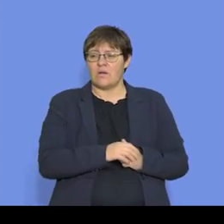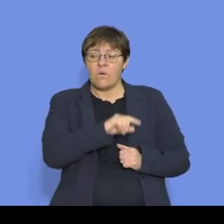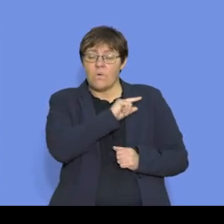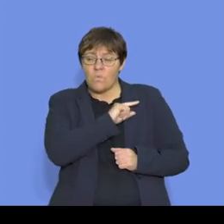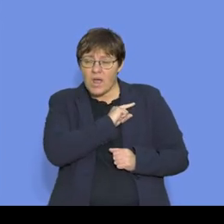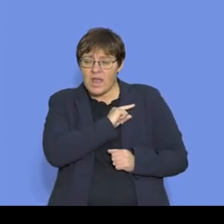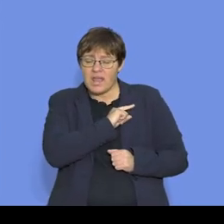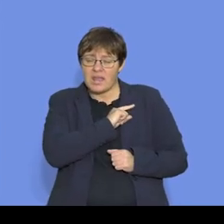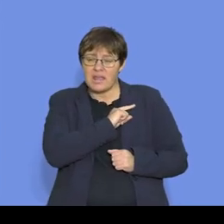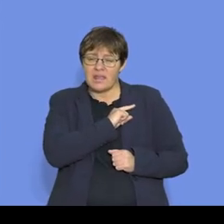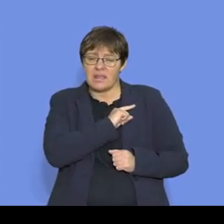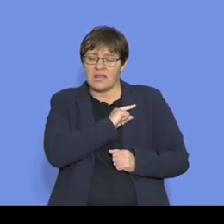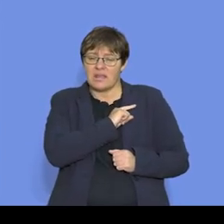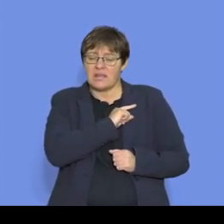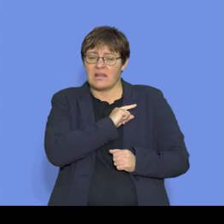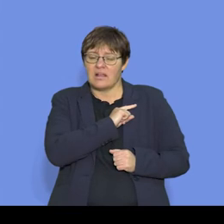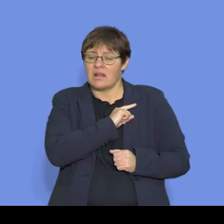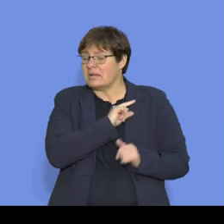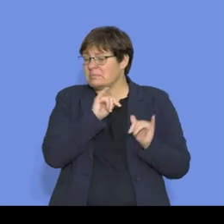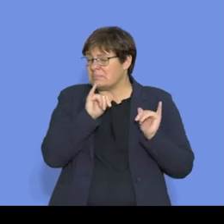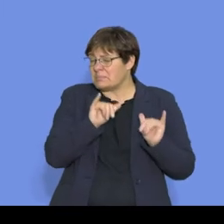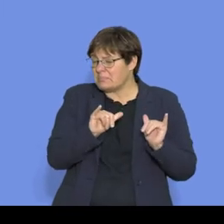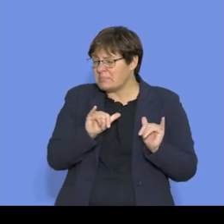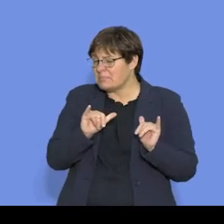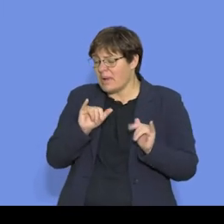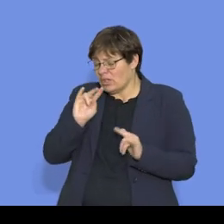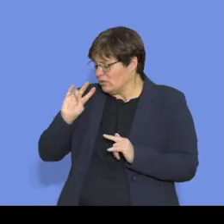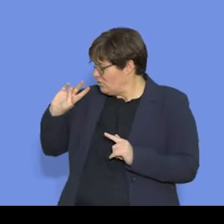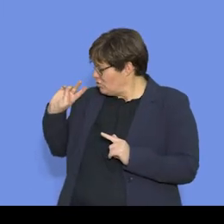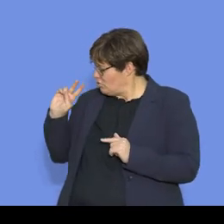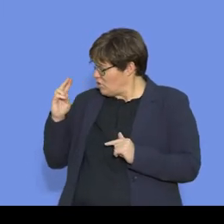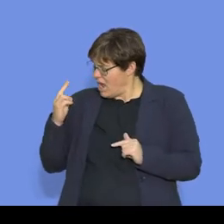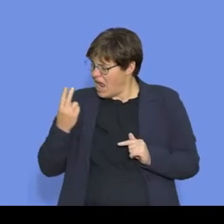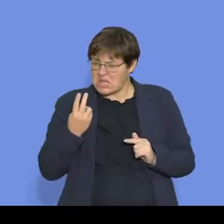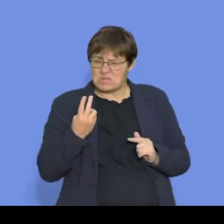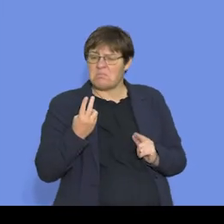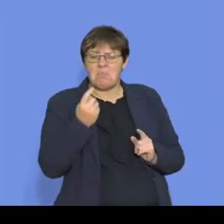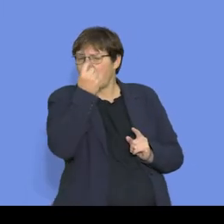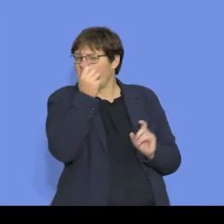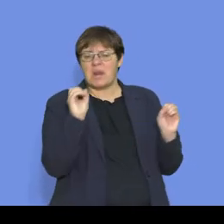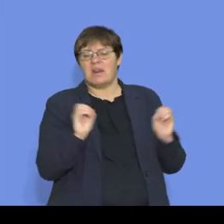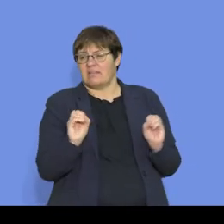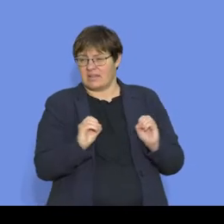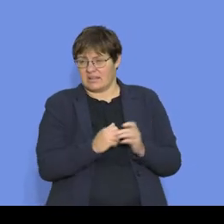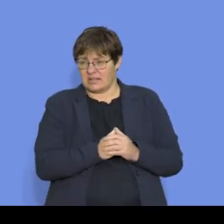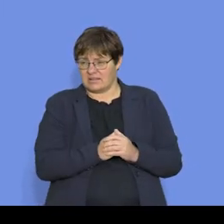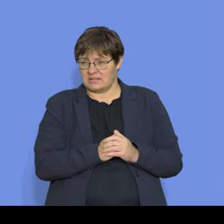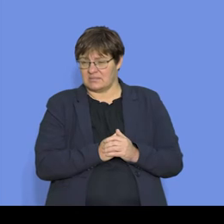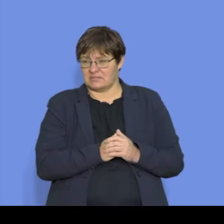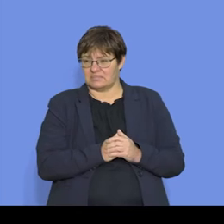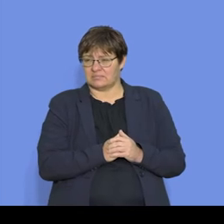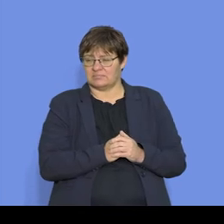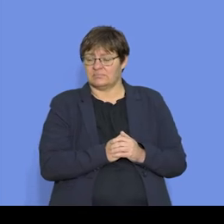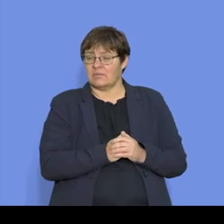because it has remained almost unchanged. Whereas